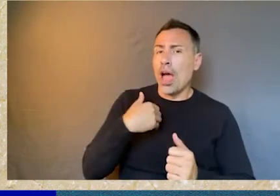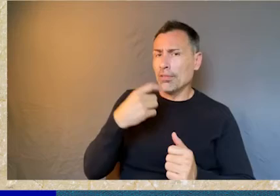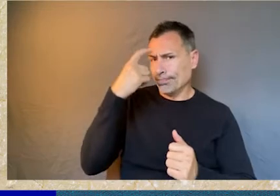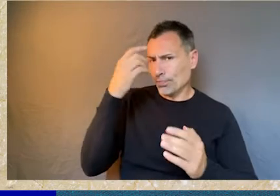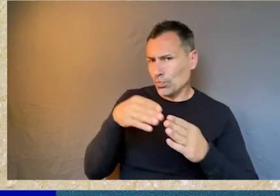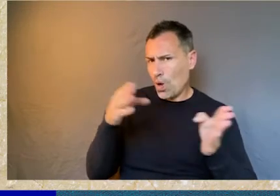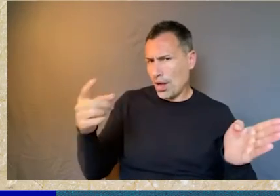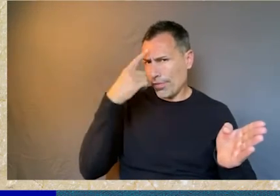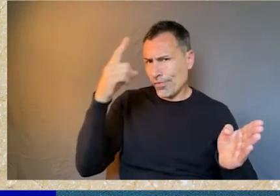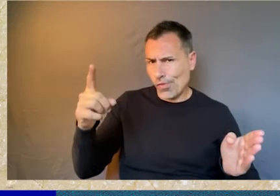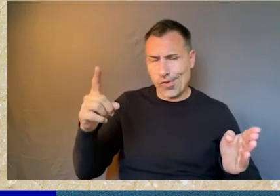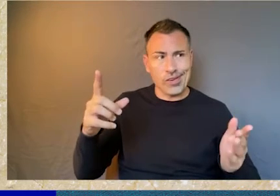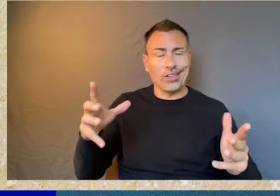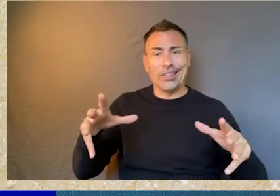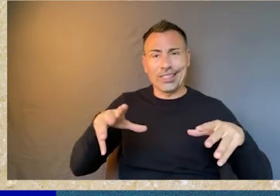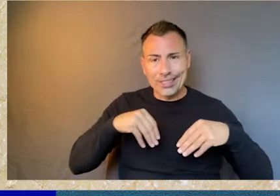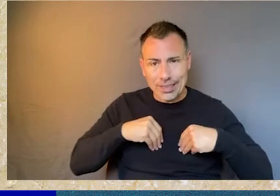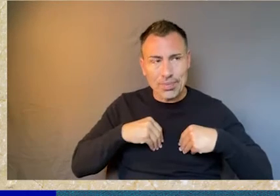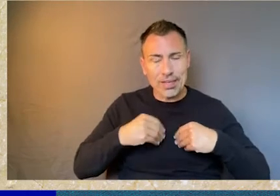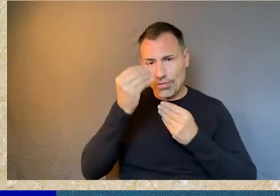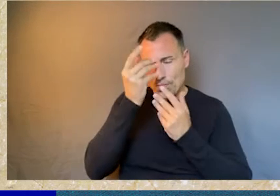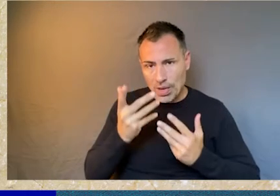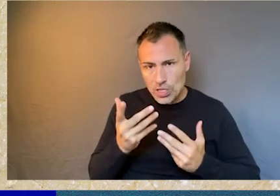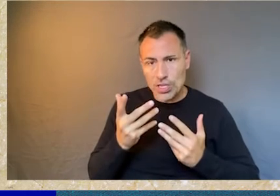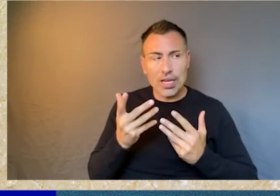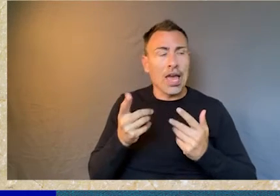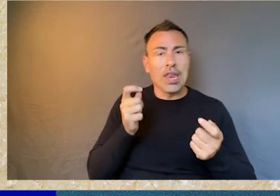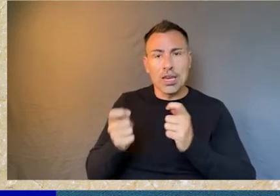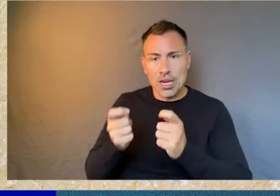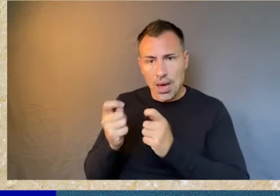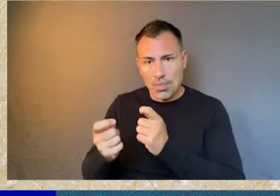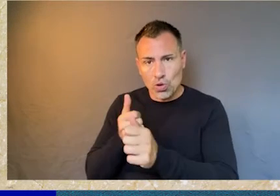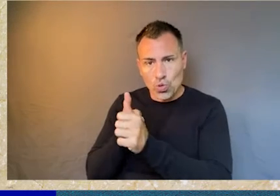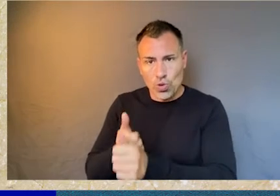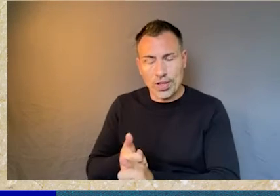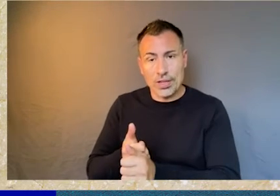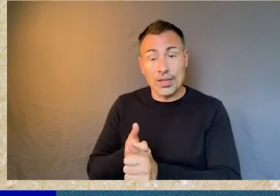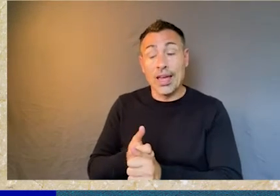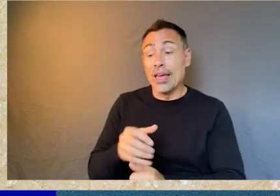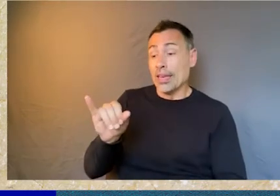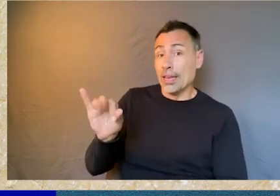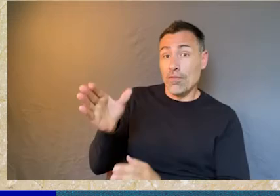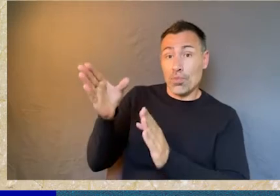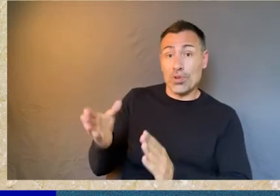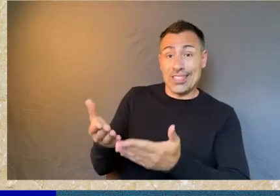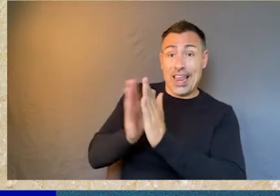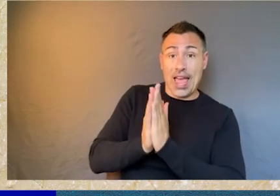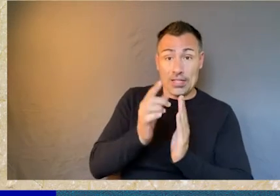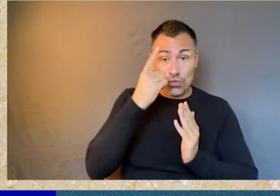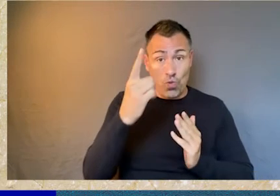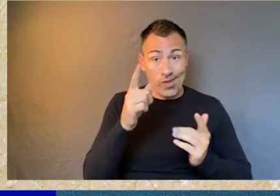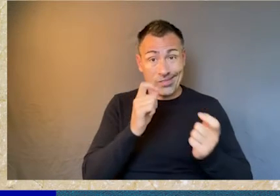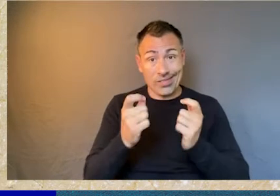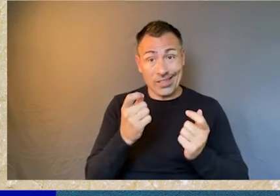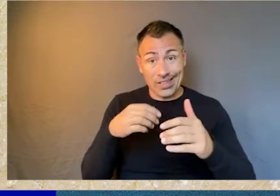to adapting and learning new information as you meet each individual who asks you for an accommodation. The goal